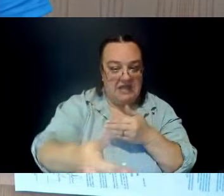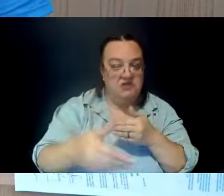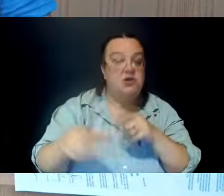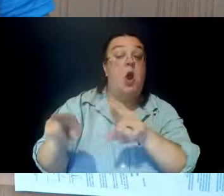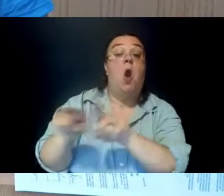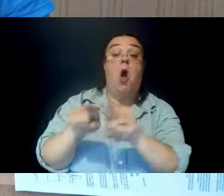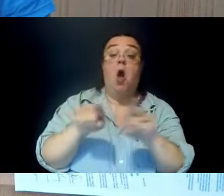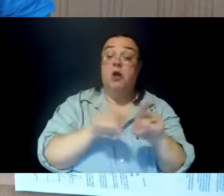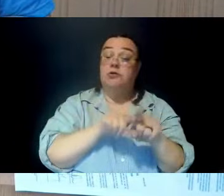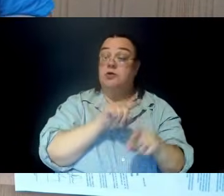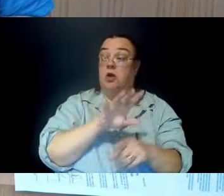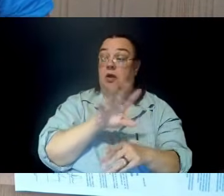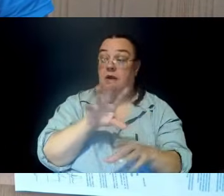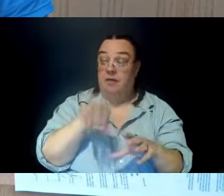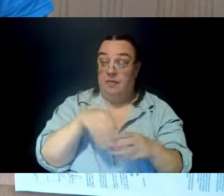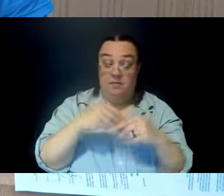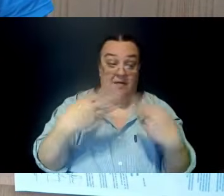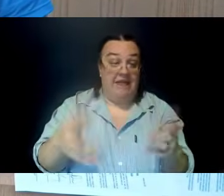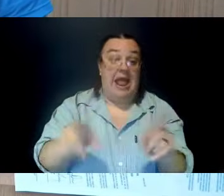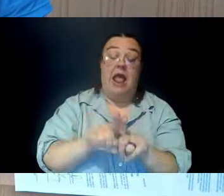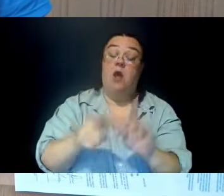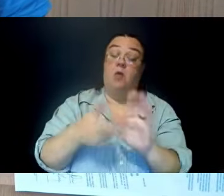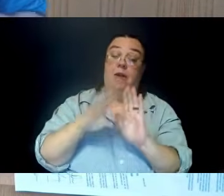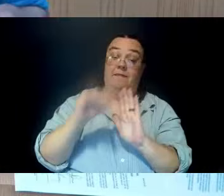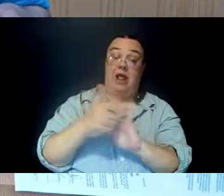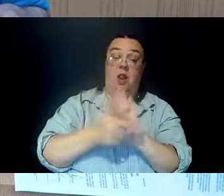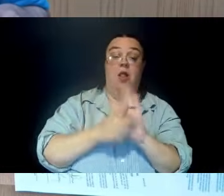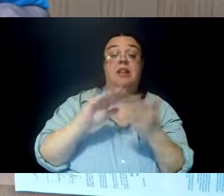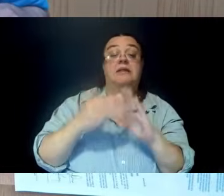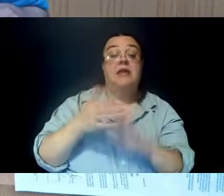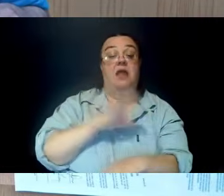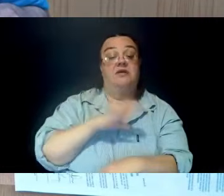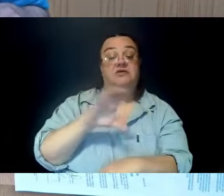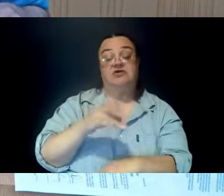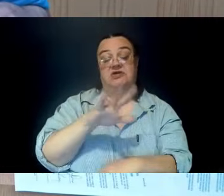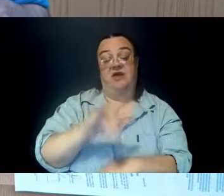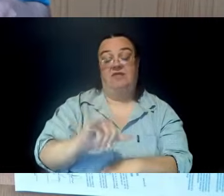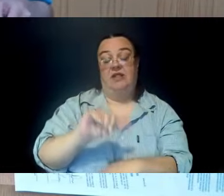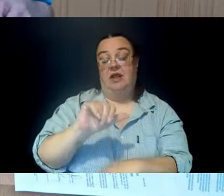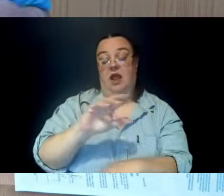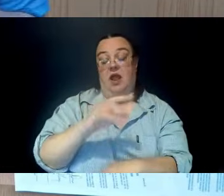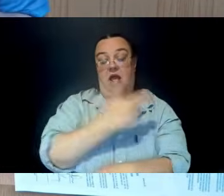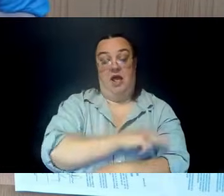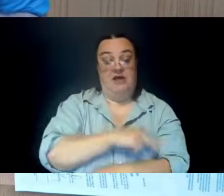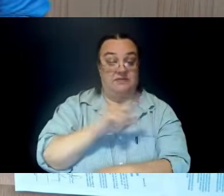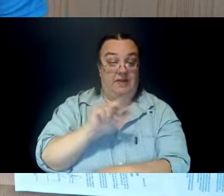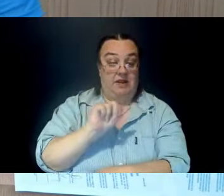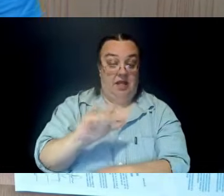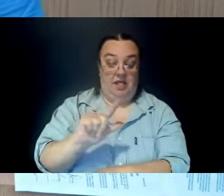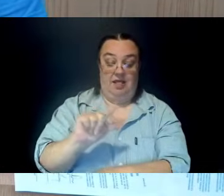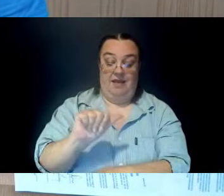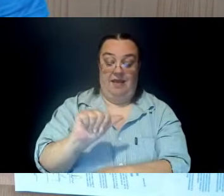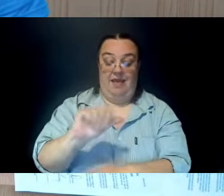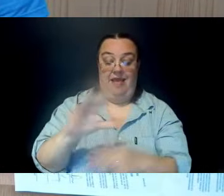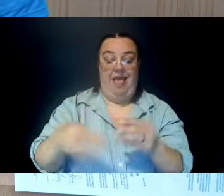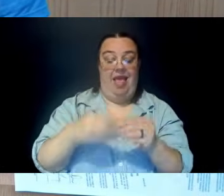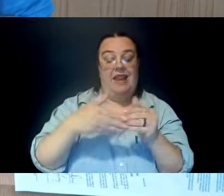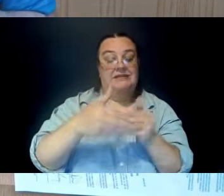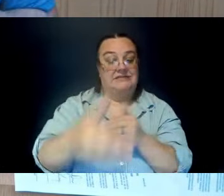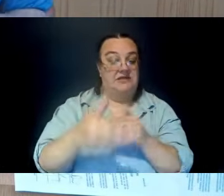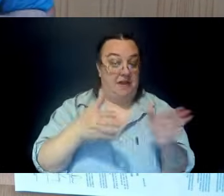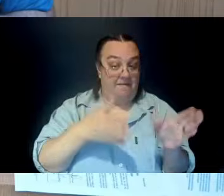the, as required by law, is the Town of Cheverly's Hospital Hill annexation plan, which you can find at the end of your